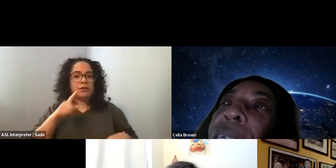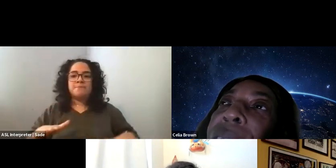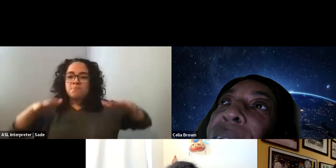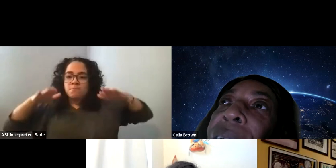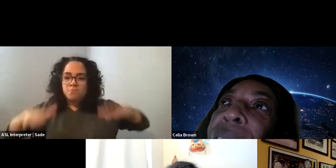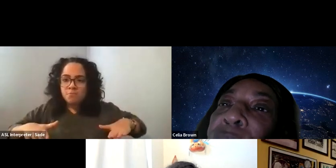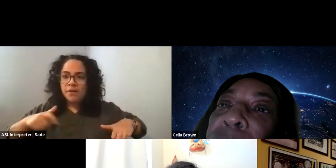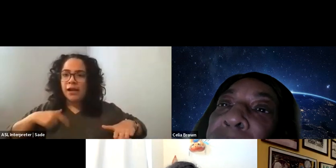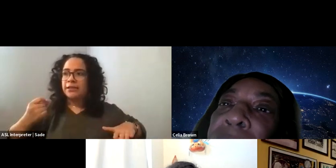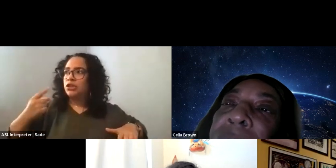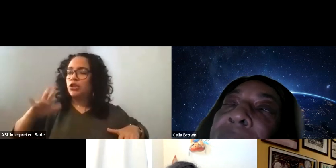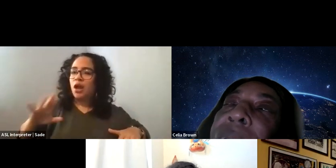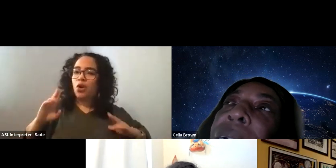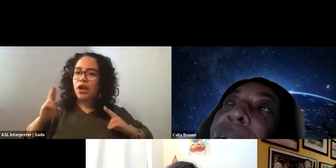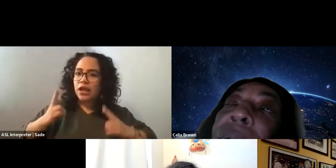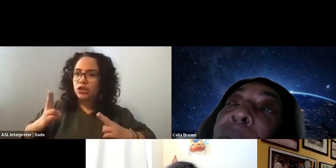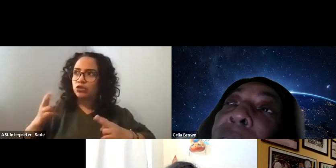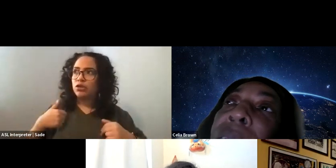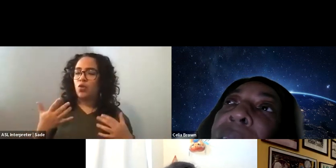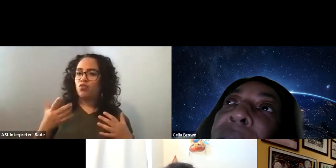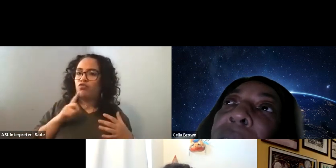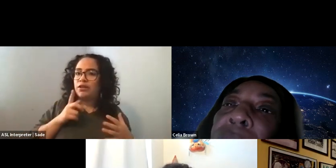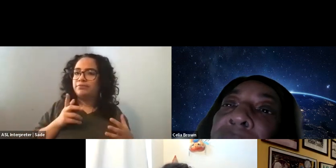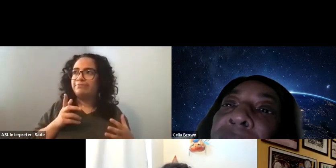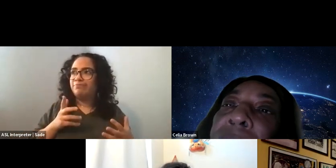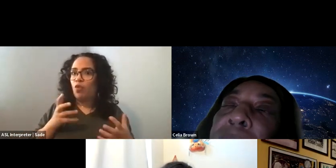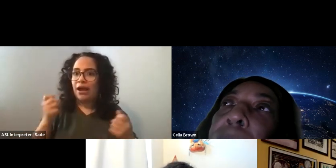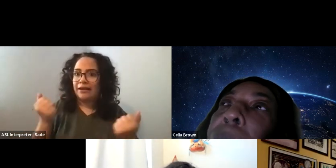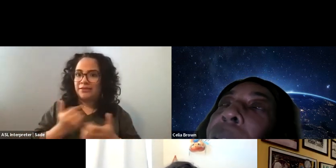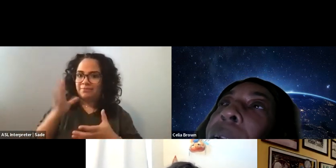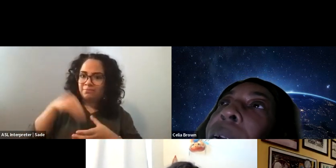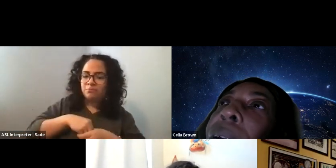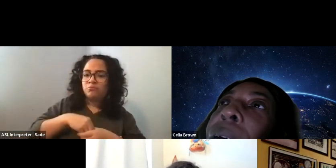to understand our history. And I'm really thankful for that.